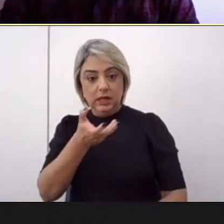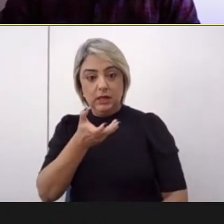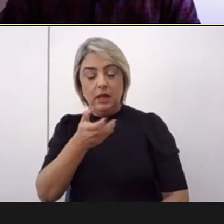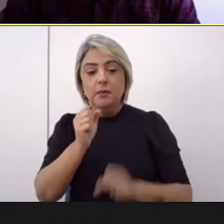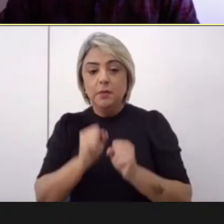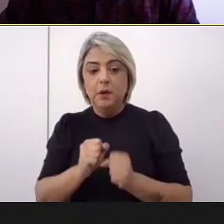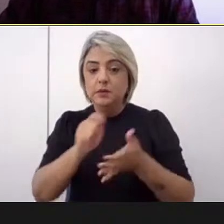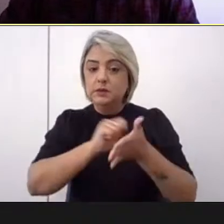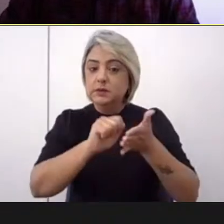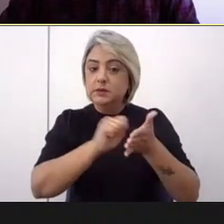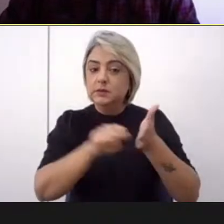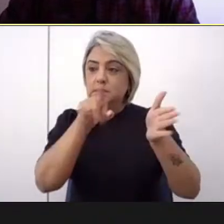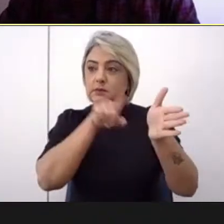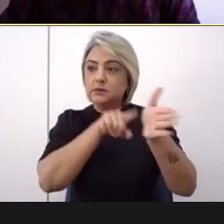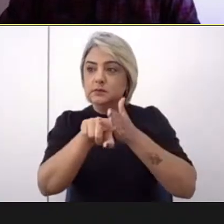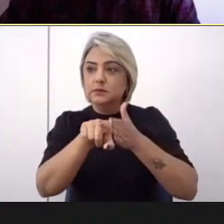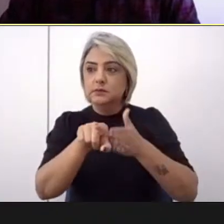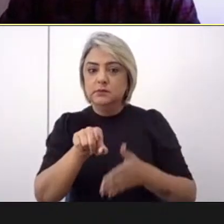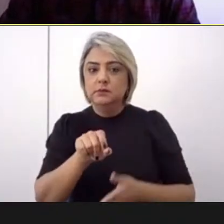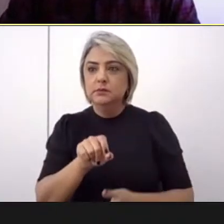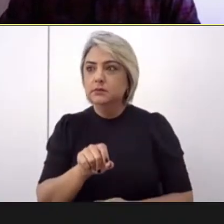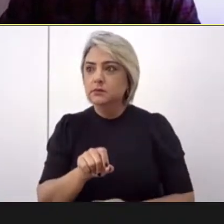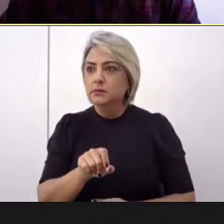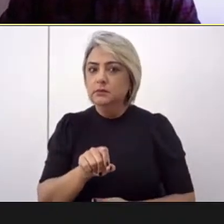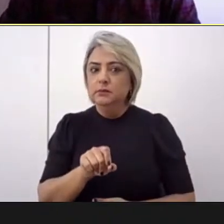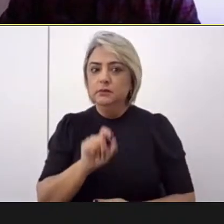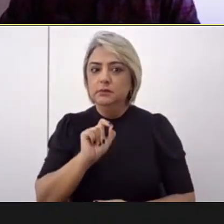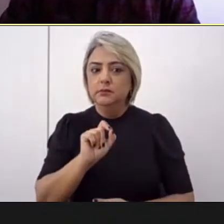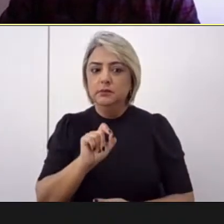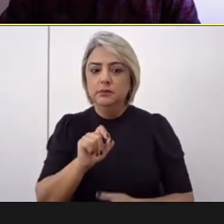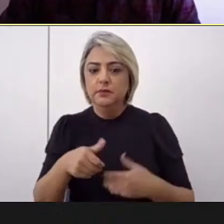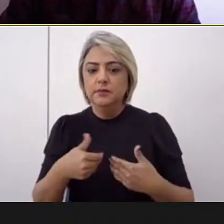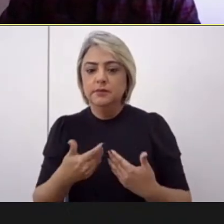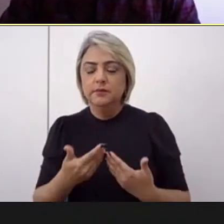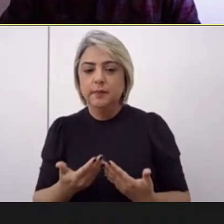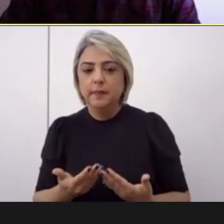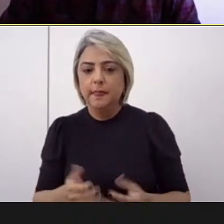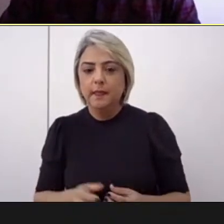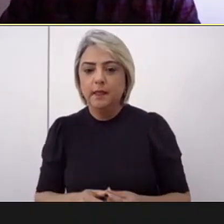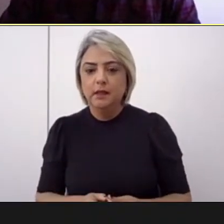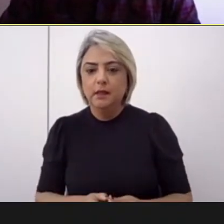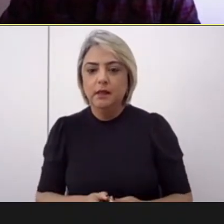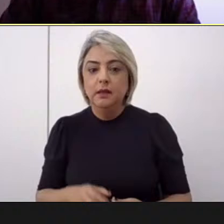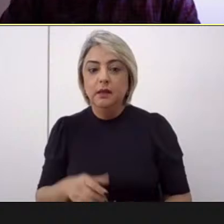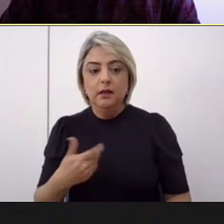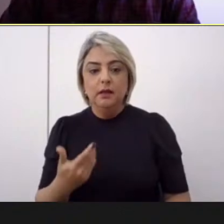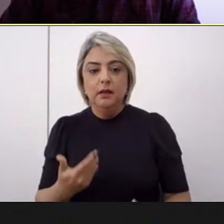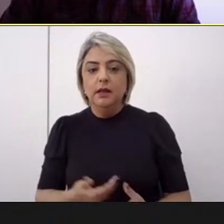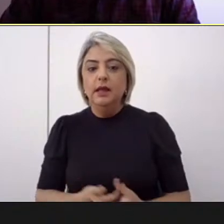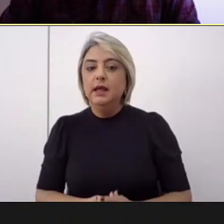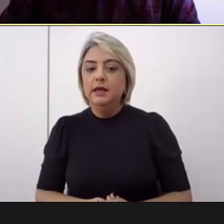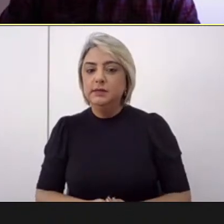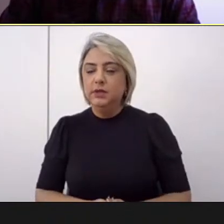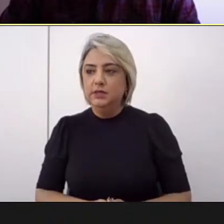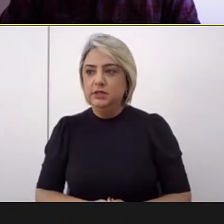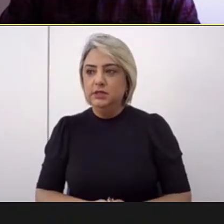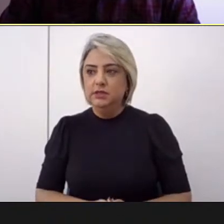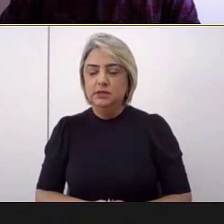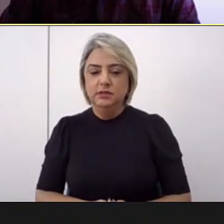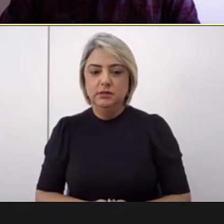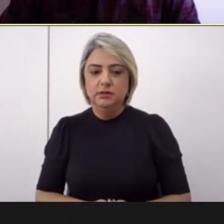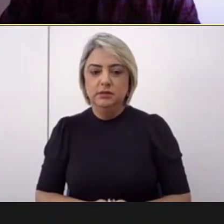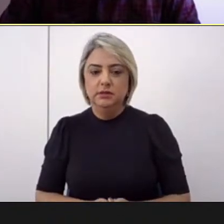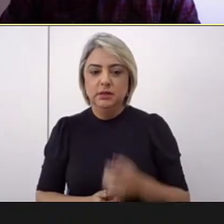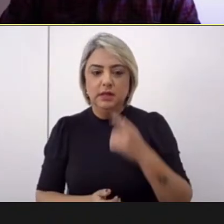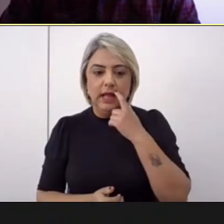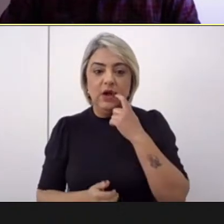going to translate. So you can write your questions in the chat.